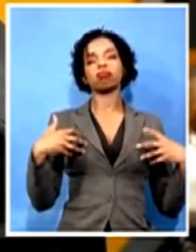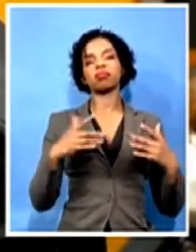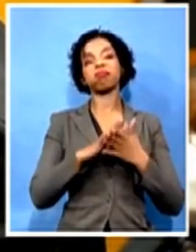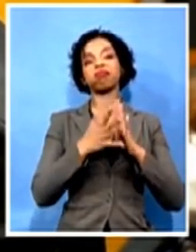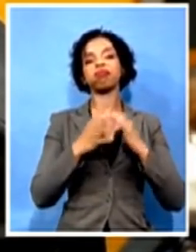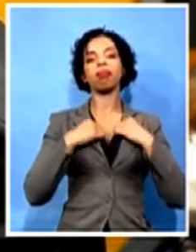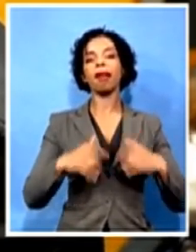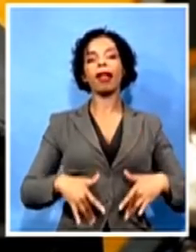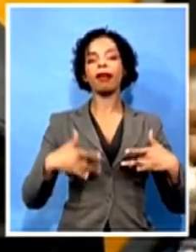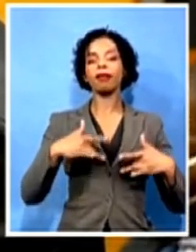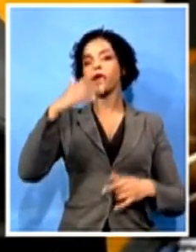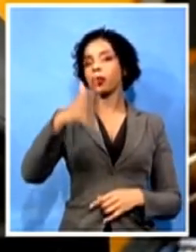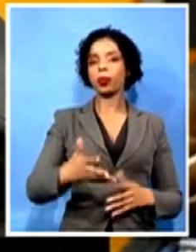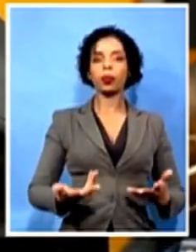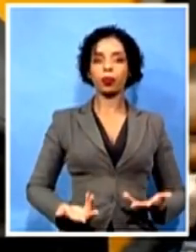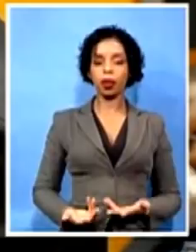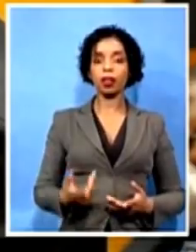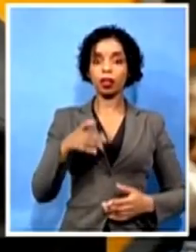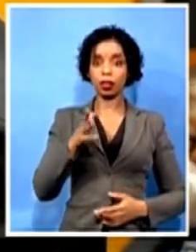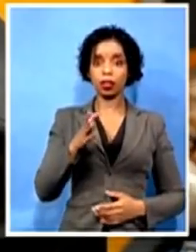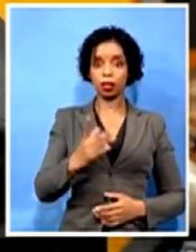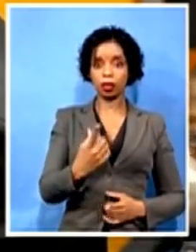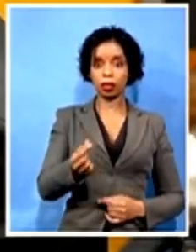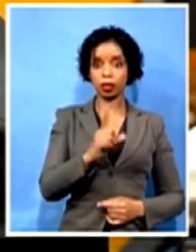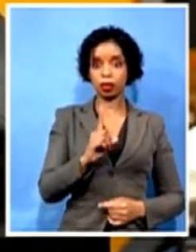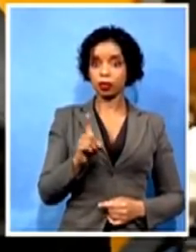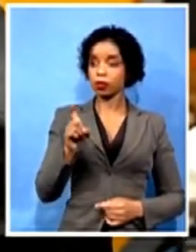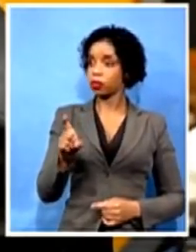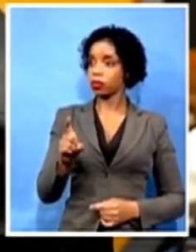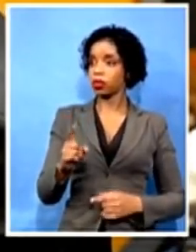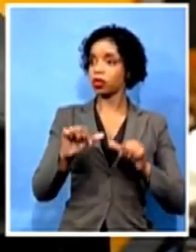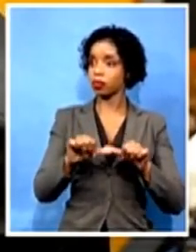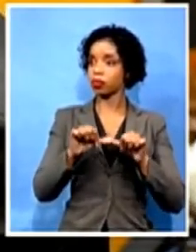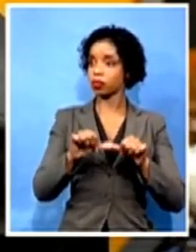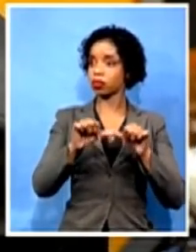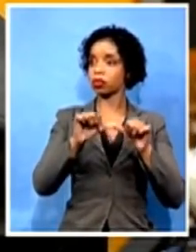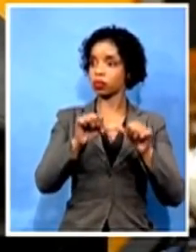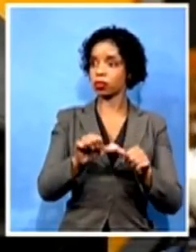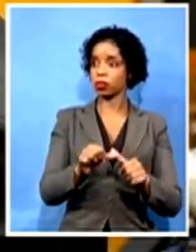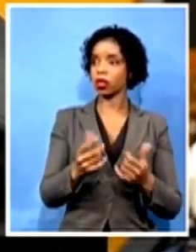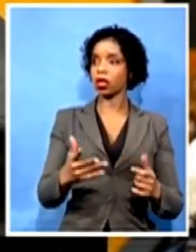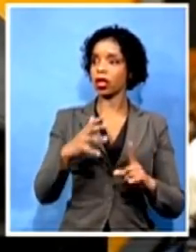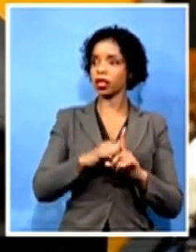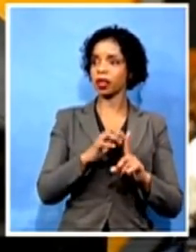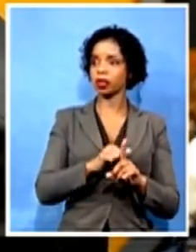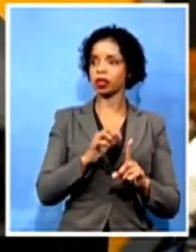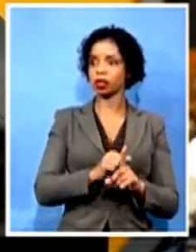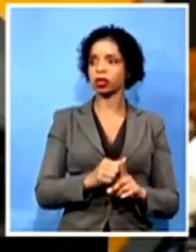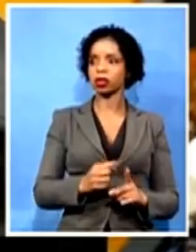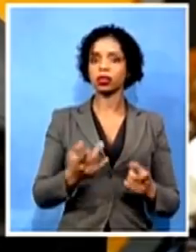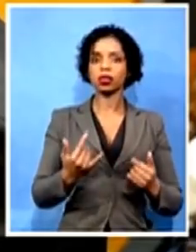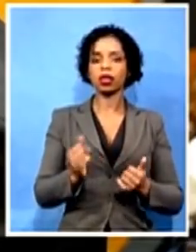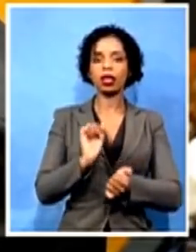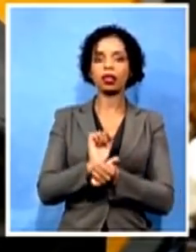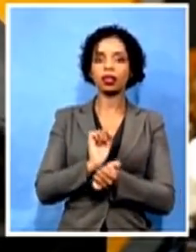in all probability result in a substantial loss of my self-respect in the community, severe financial prejudice in my occupation and personal hardship